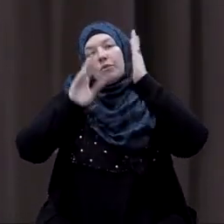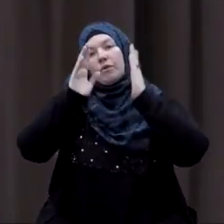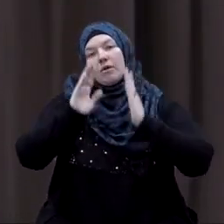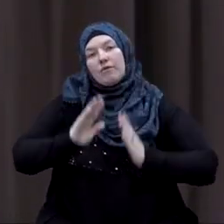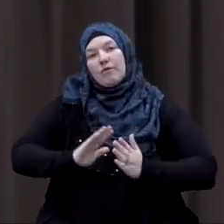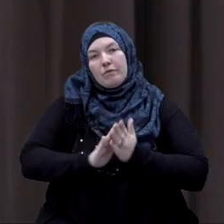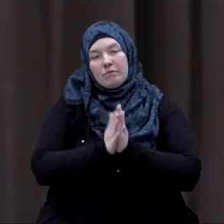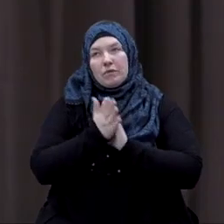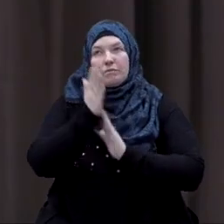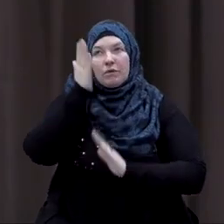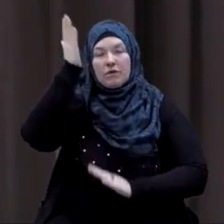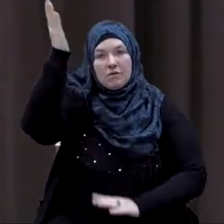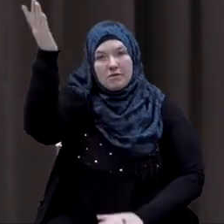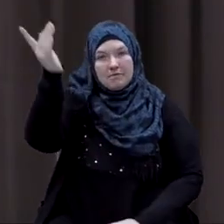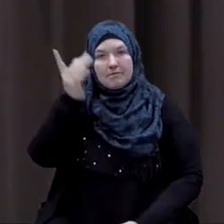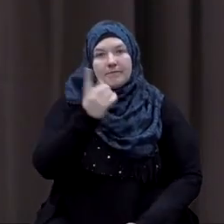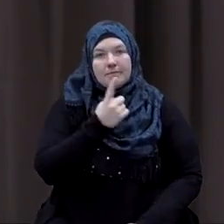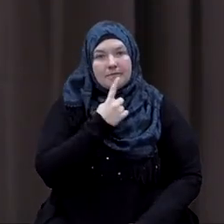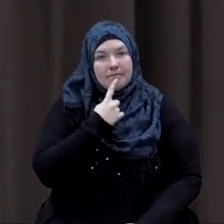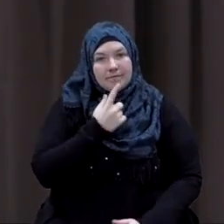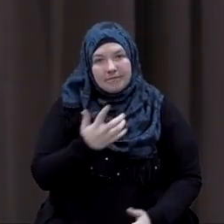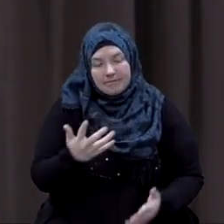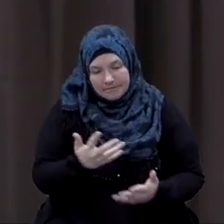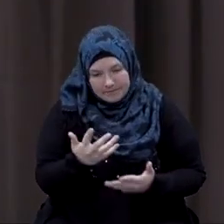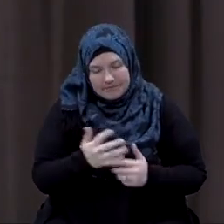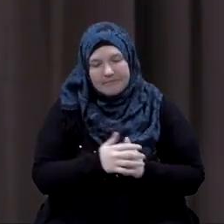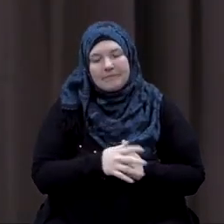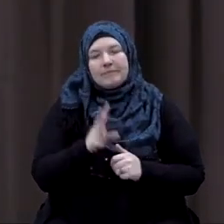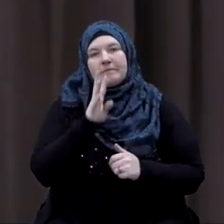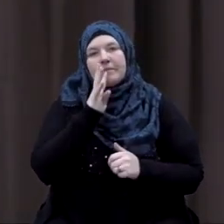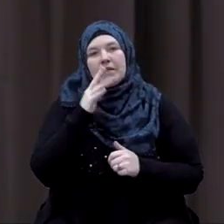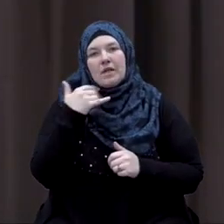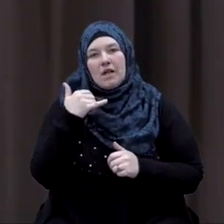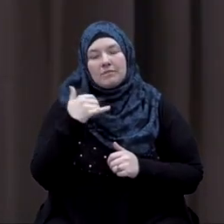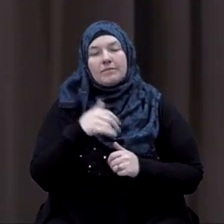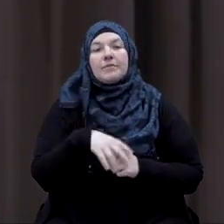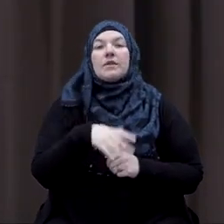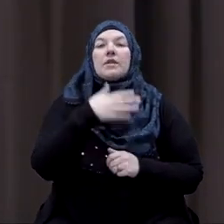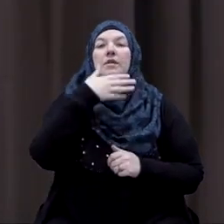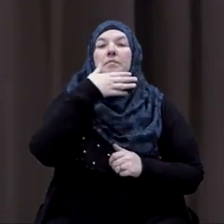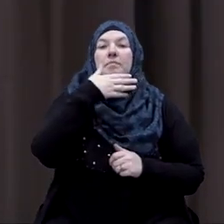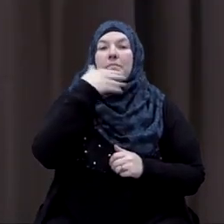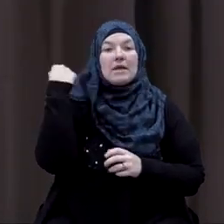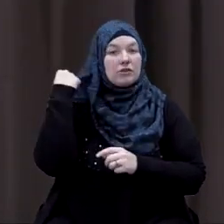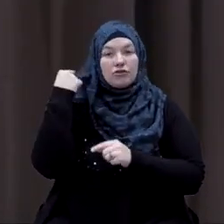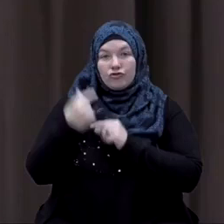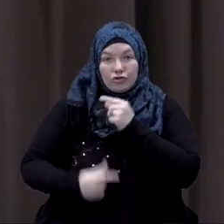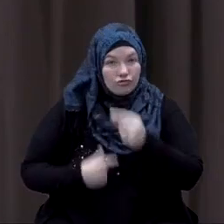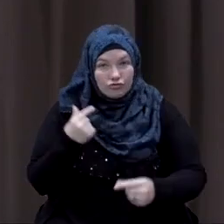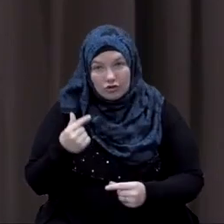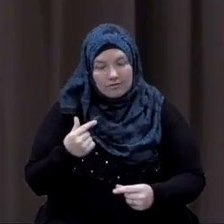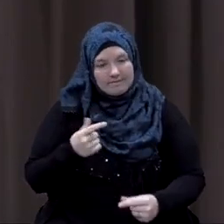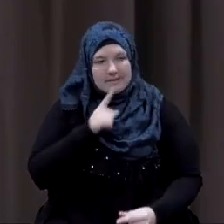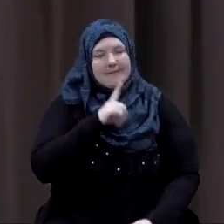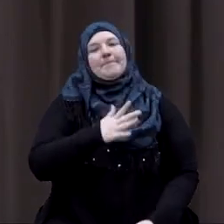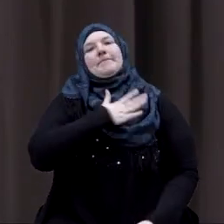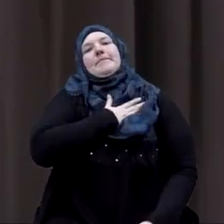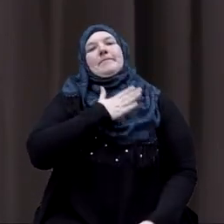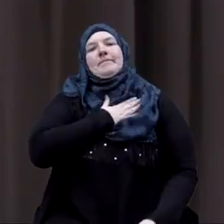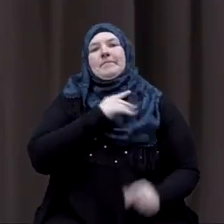alaihi wasallam says, "Khayrul quruni qarni." The best of generations is my